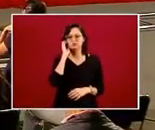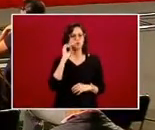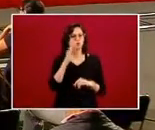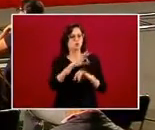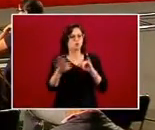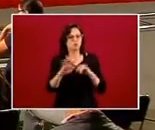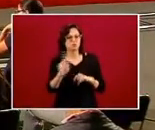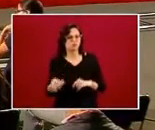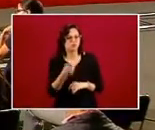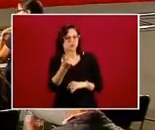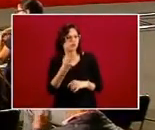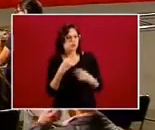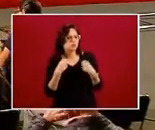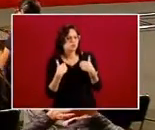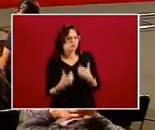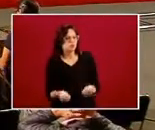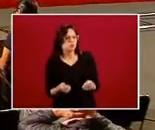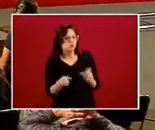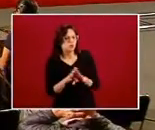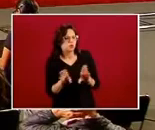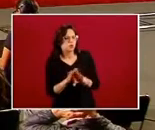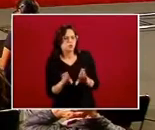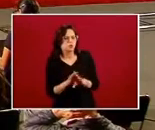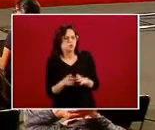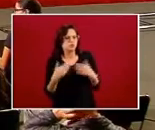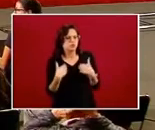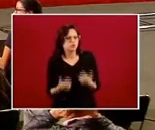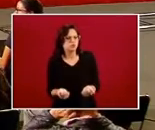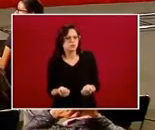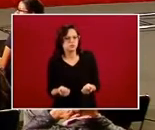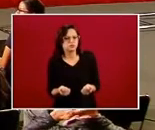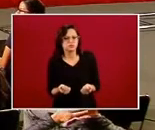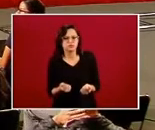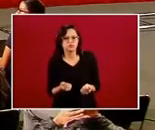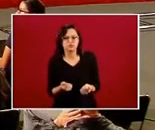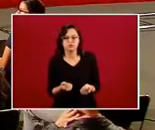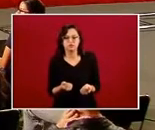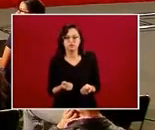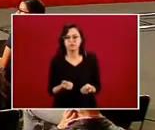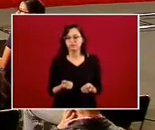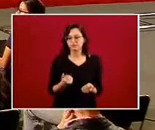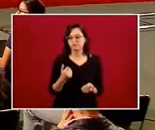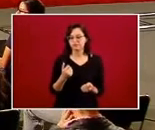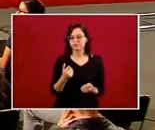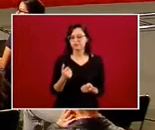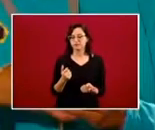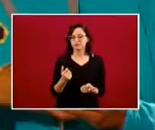isolation? How do you determine that? Sorry, could you repeat the last question? What do you mean?